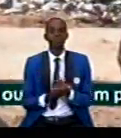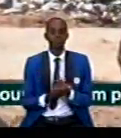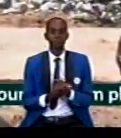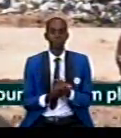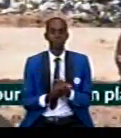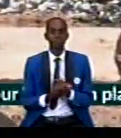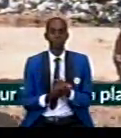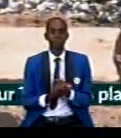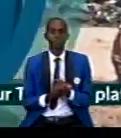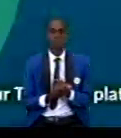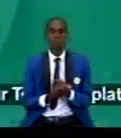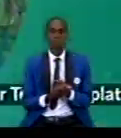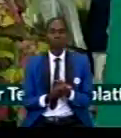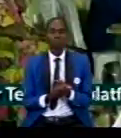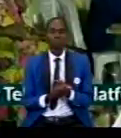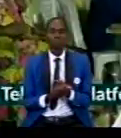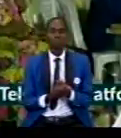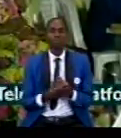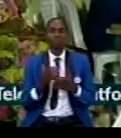Pastor Kumuyi.